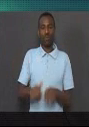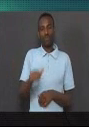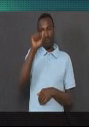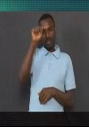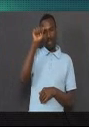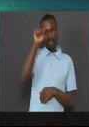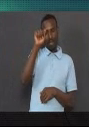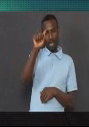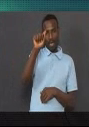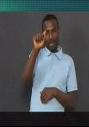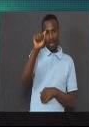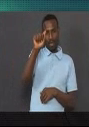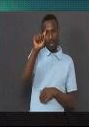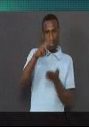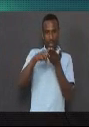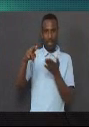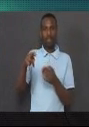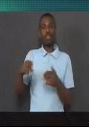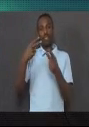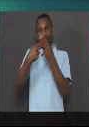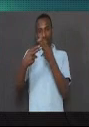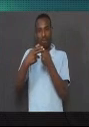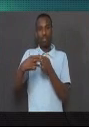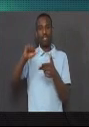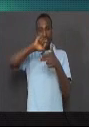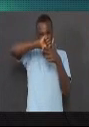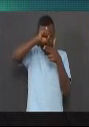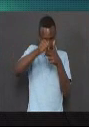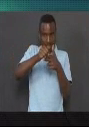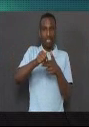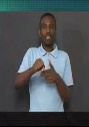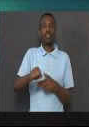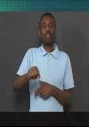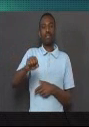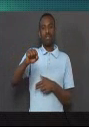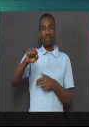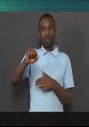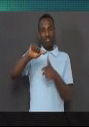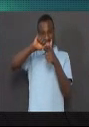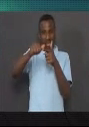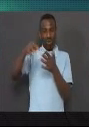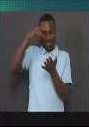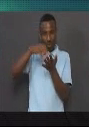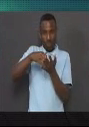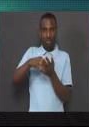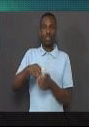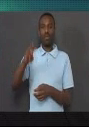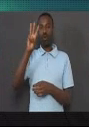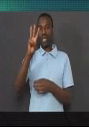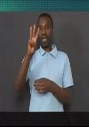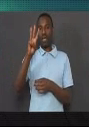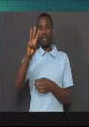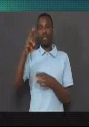equals radius A times the sine of angular frequency